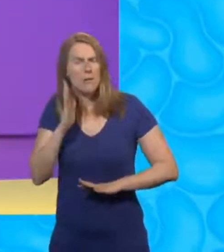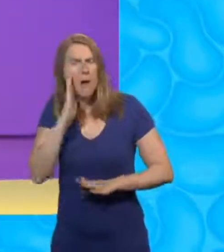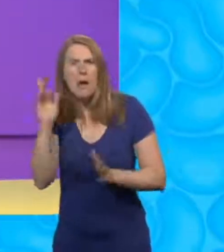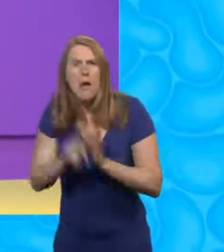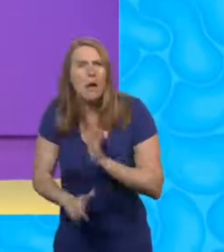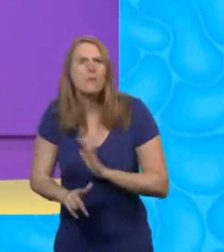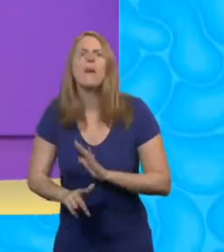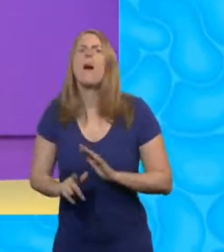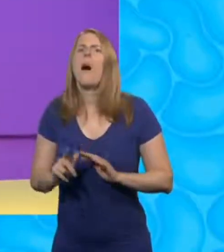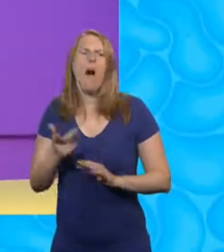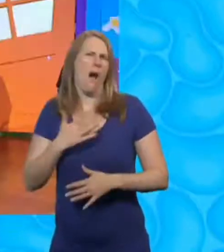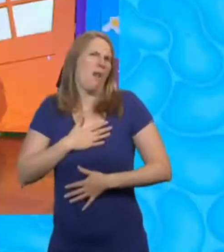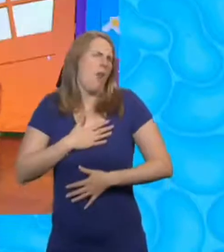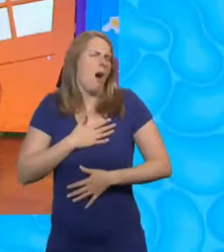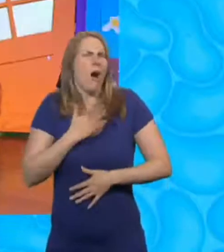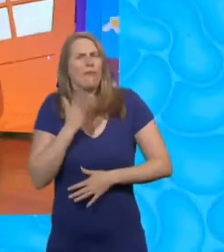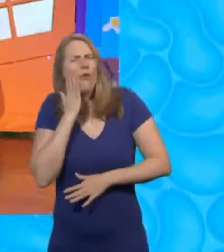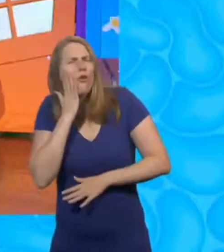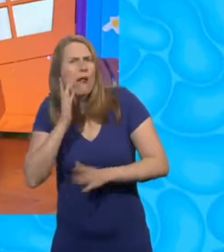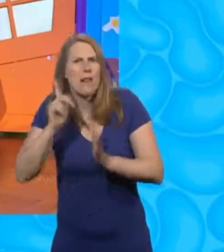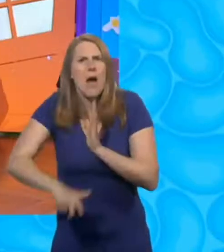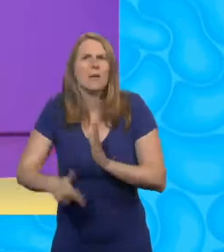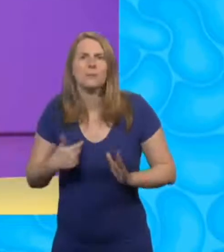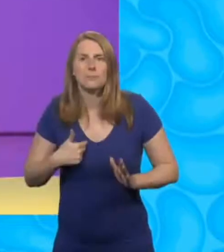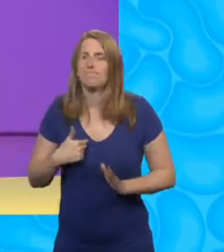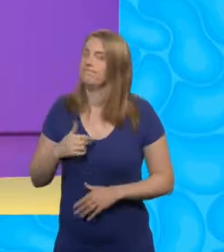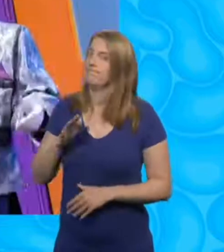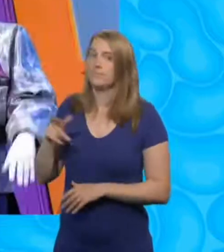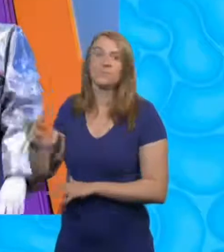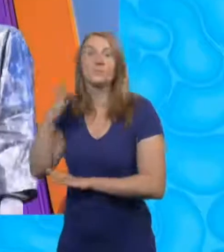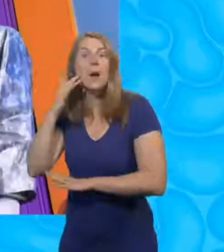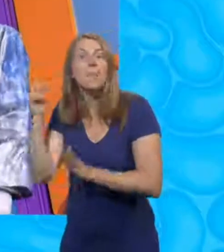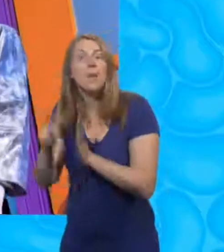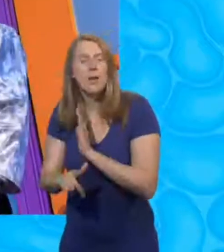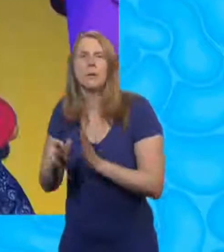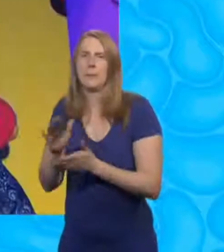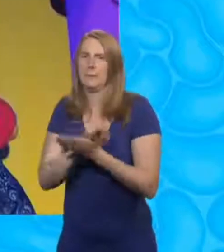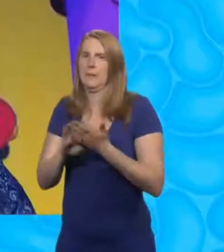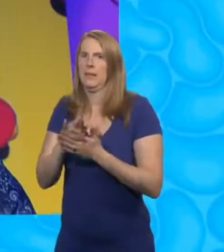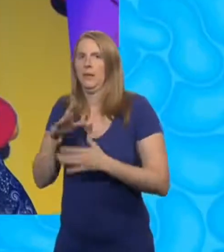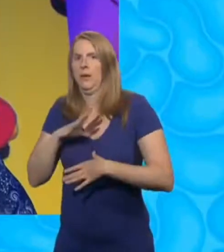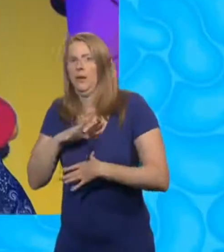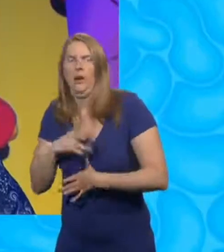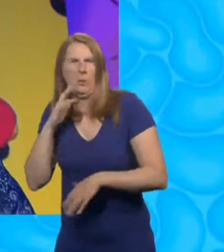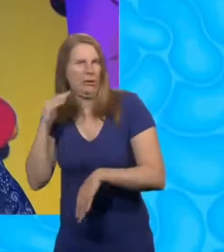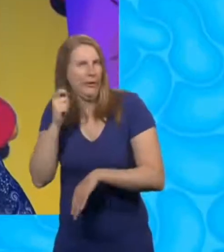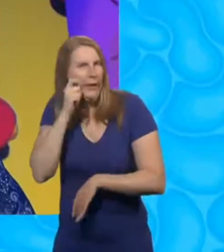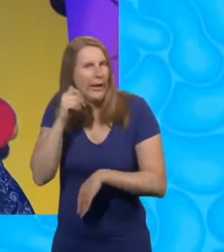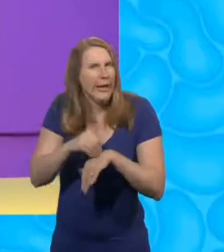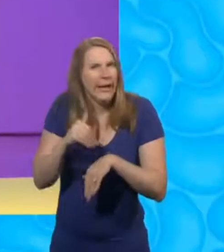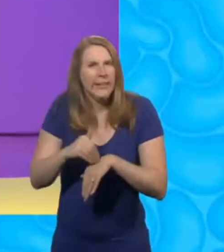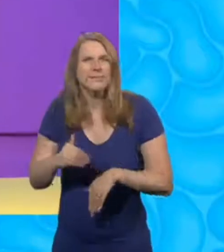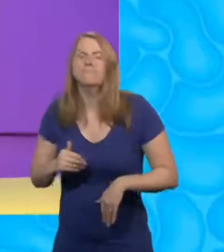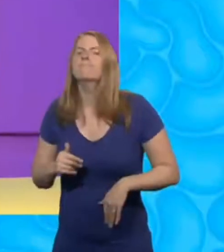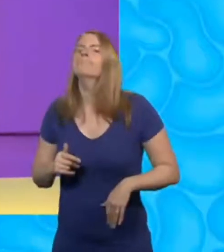love staying up late. Yes, but, sir, if little monster stays up late, then she'll get overtired, and that means over-cheeky. Yeah, that is true,